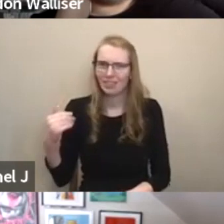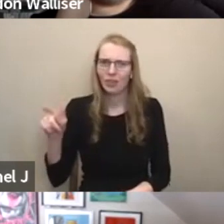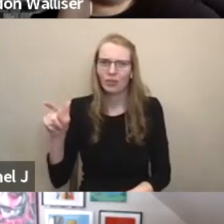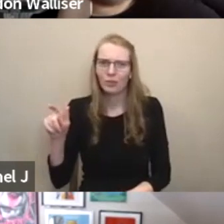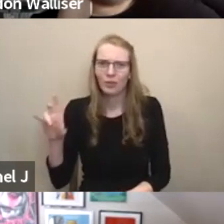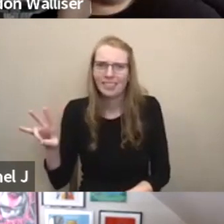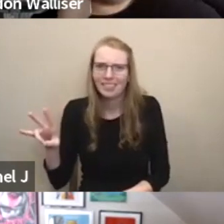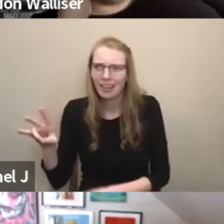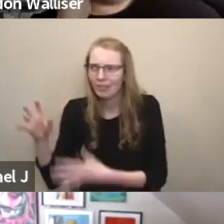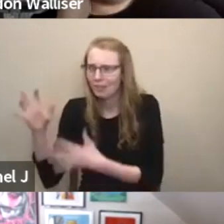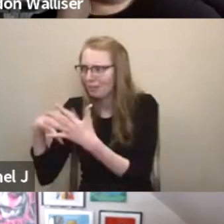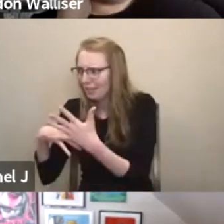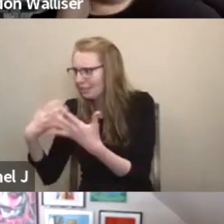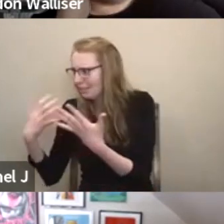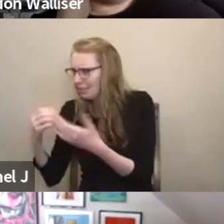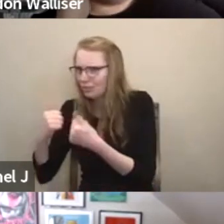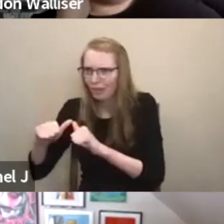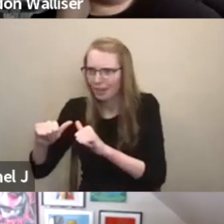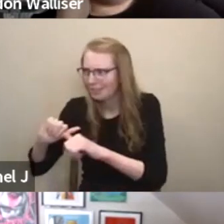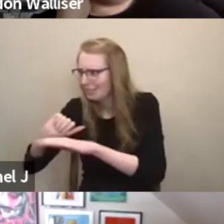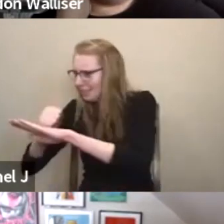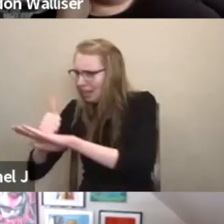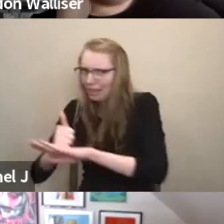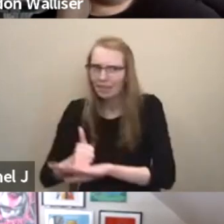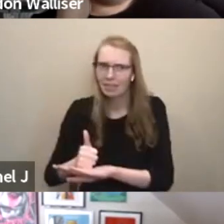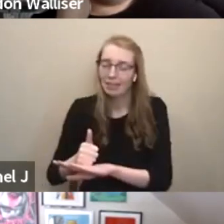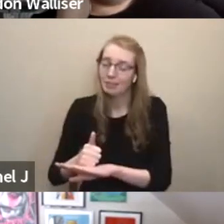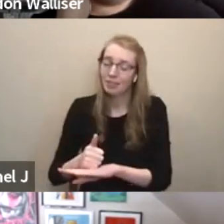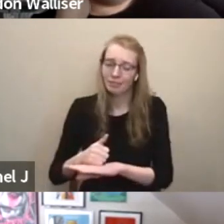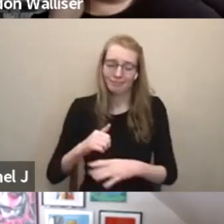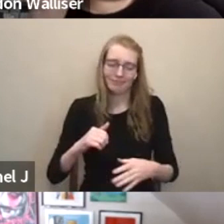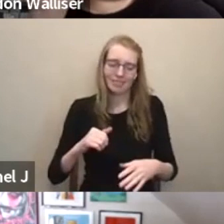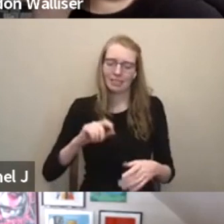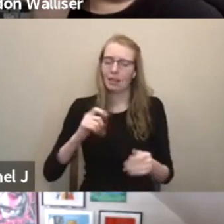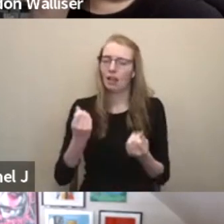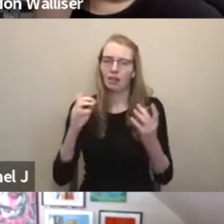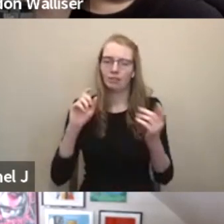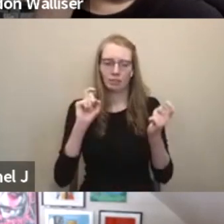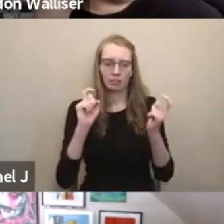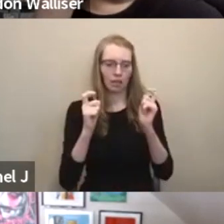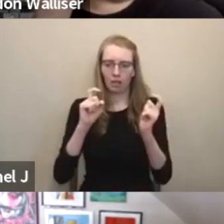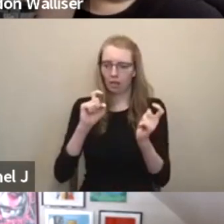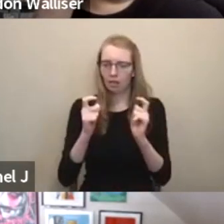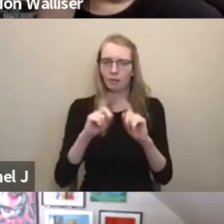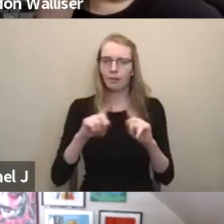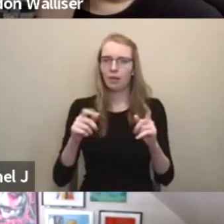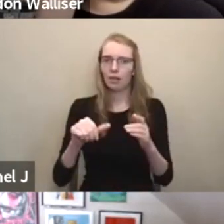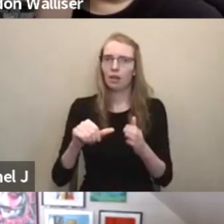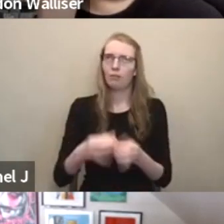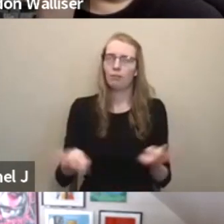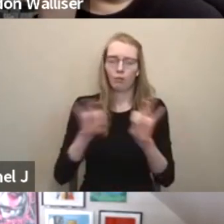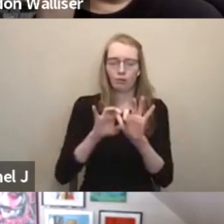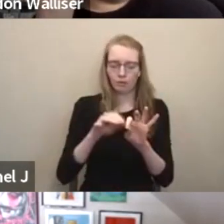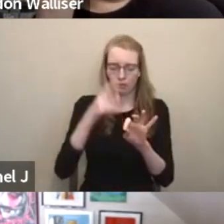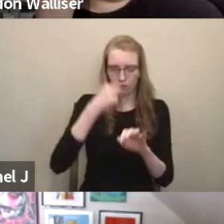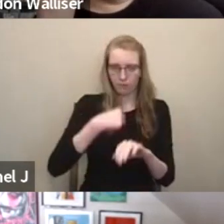So all that to say, it's in flux, but it's very important to me. I will also testify that Jennifer has been talking about this for at